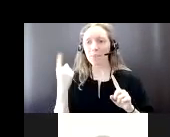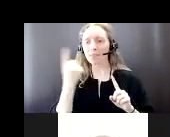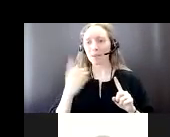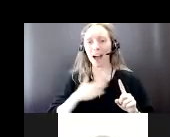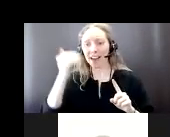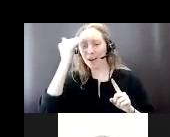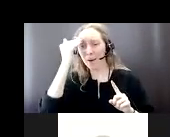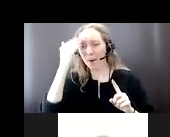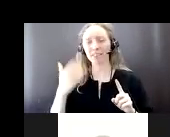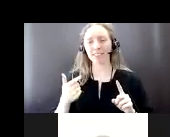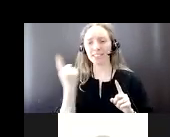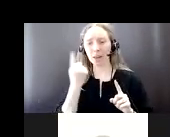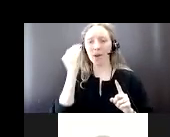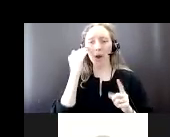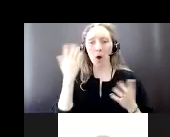agency.